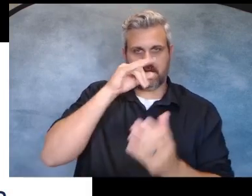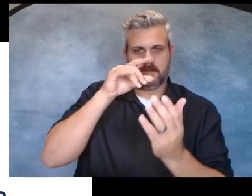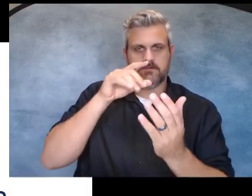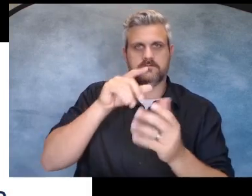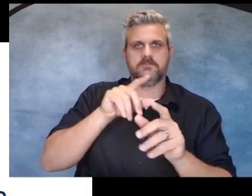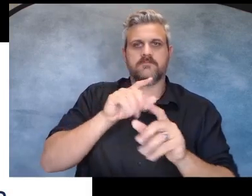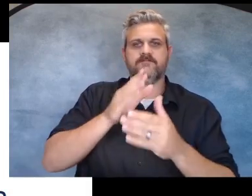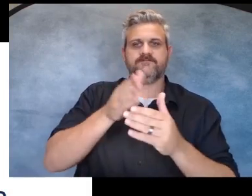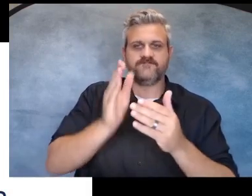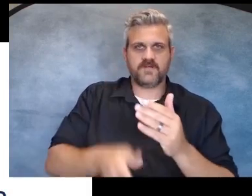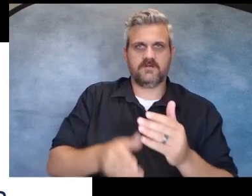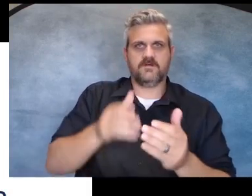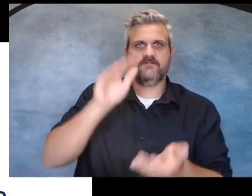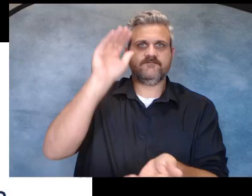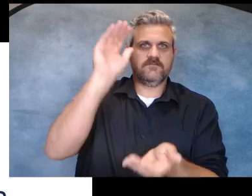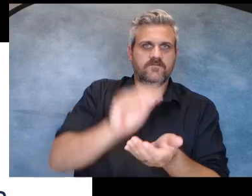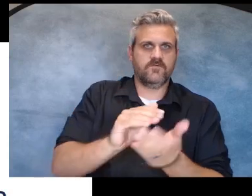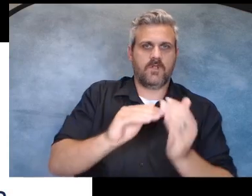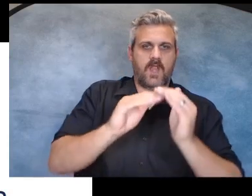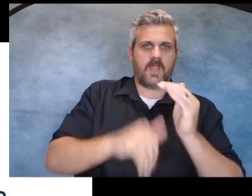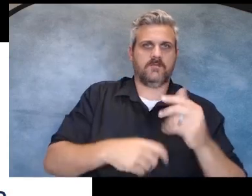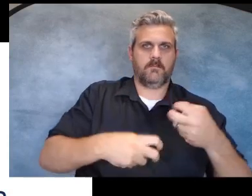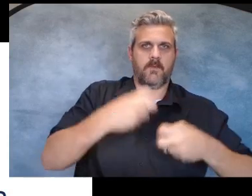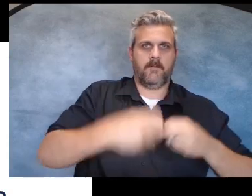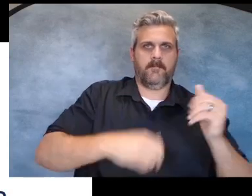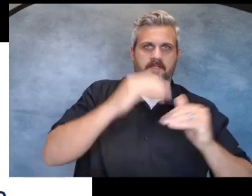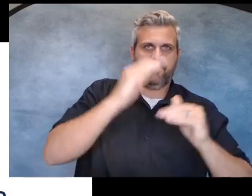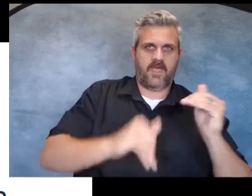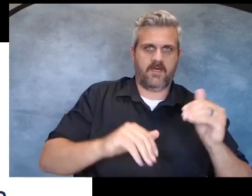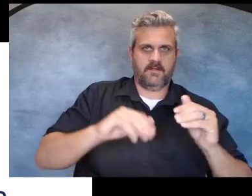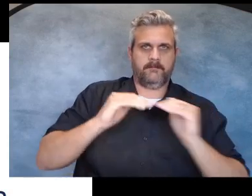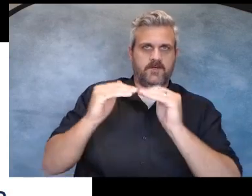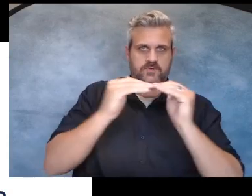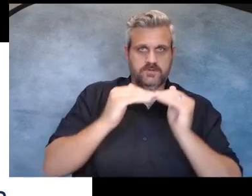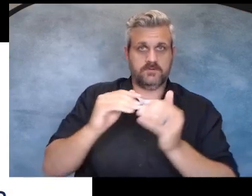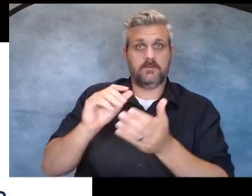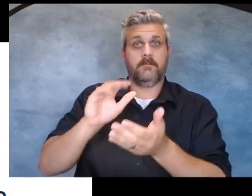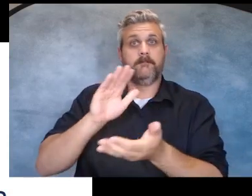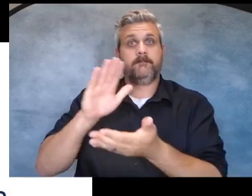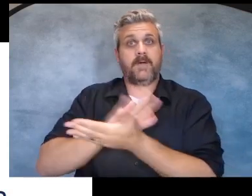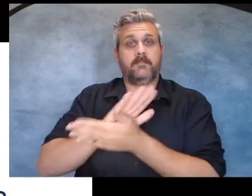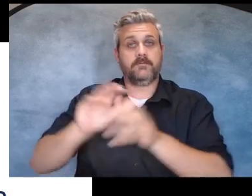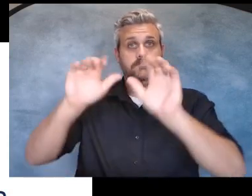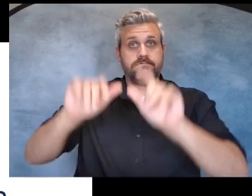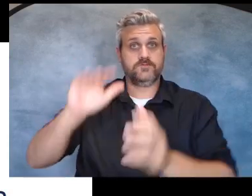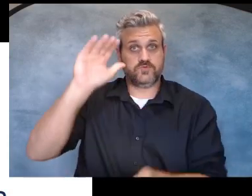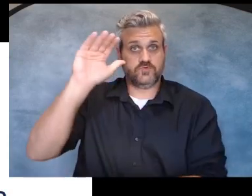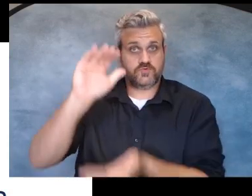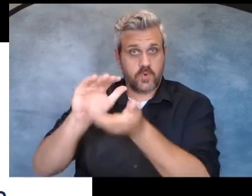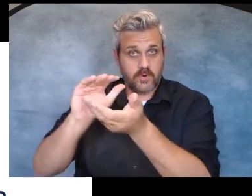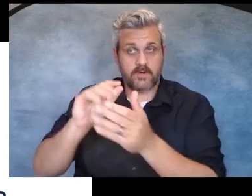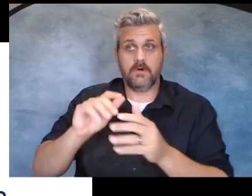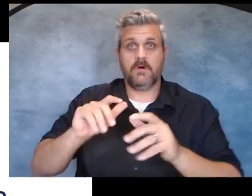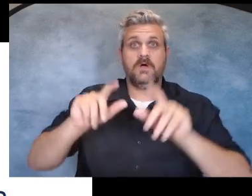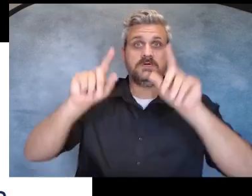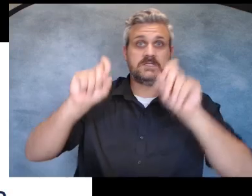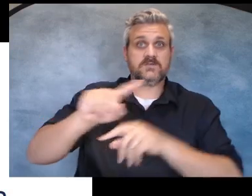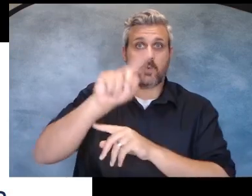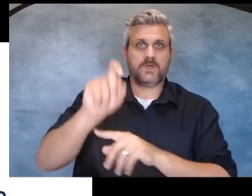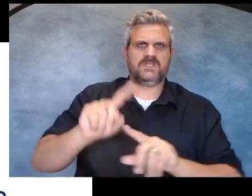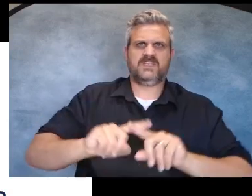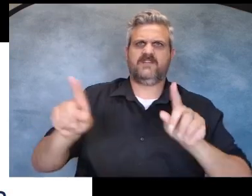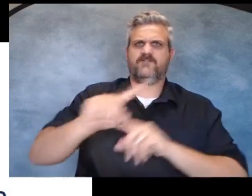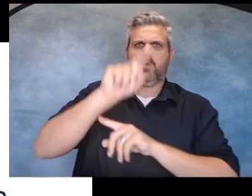complete fewer or different problems than their peers, write shorter papers, answer fewer or different